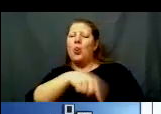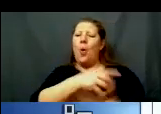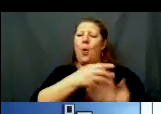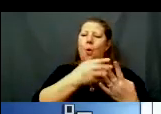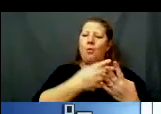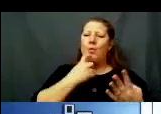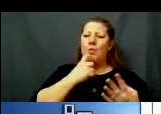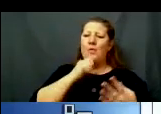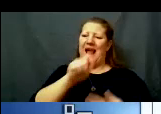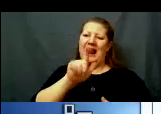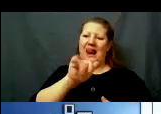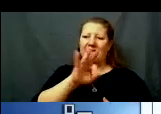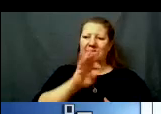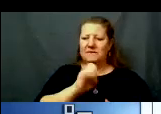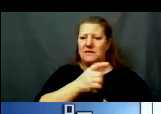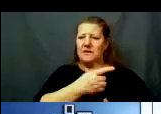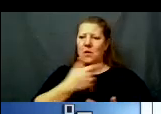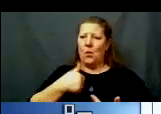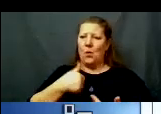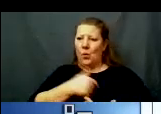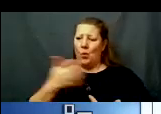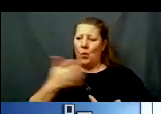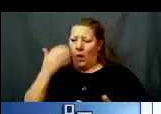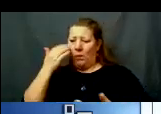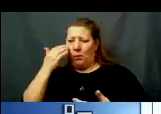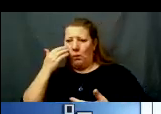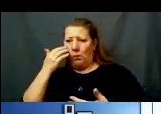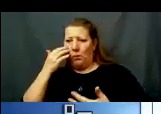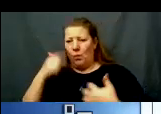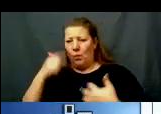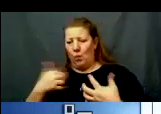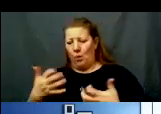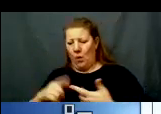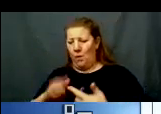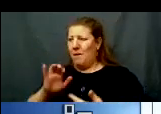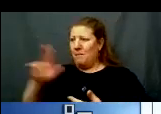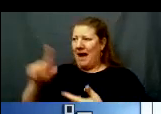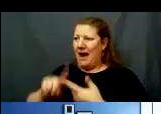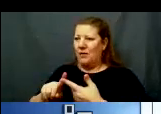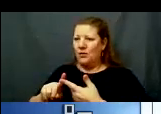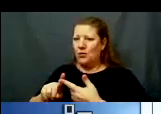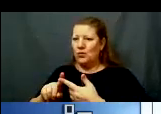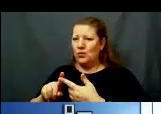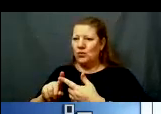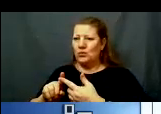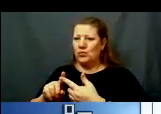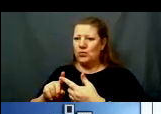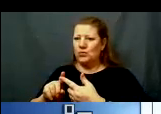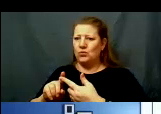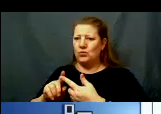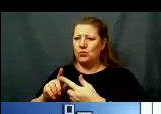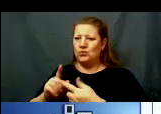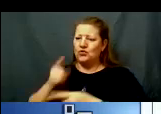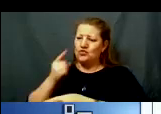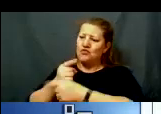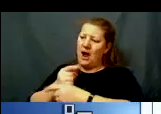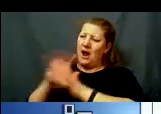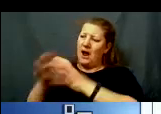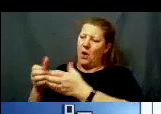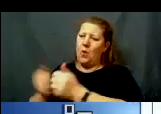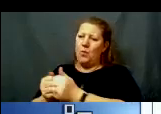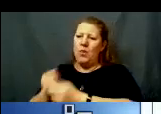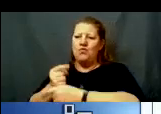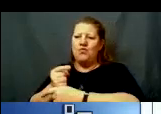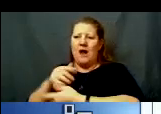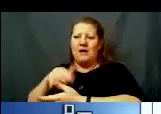we reenter society, become a returning citizen. But in the case of these three disciplines, sociology, women's studies,